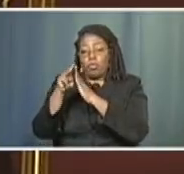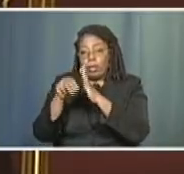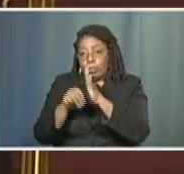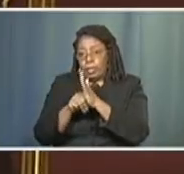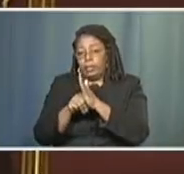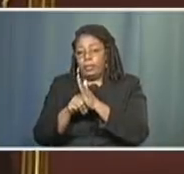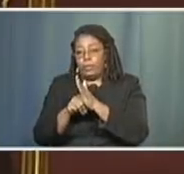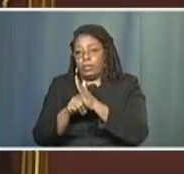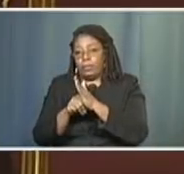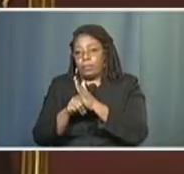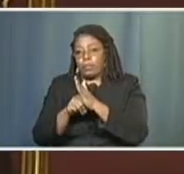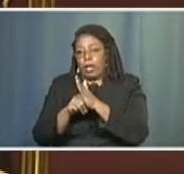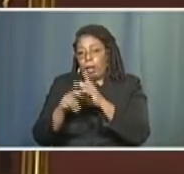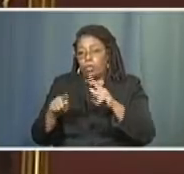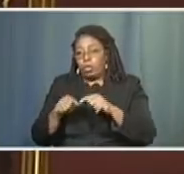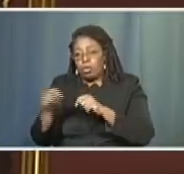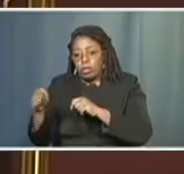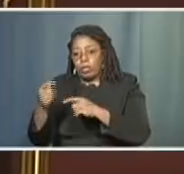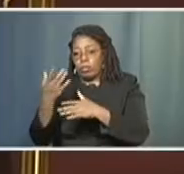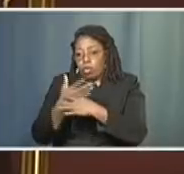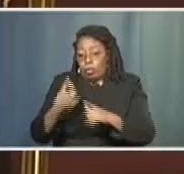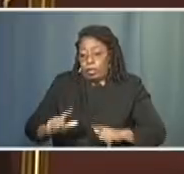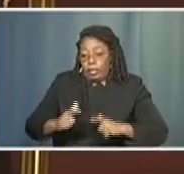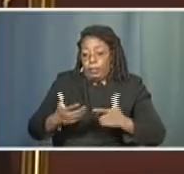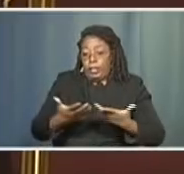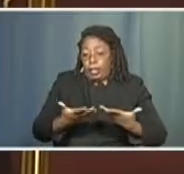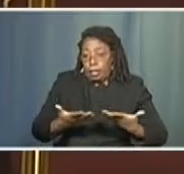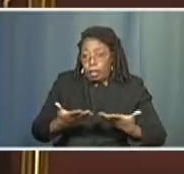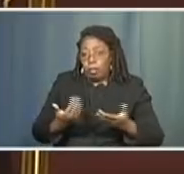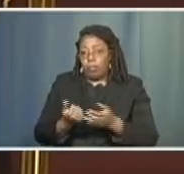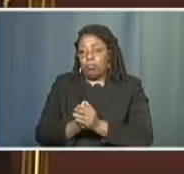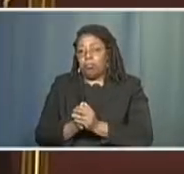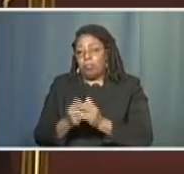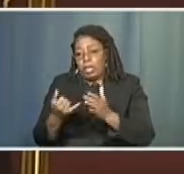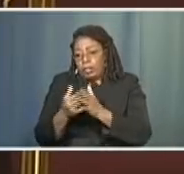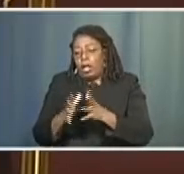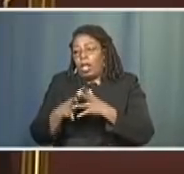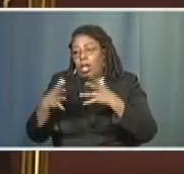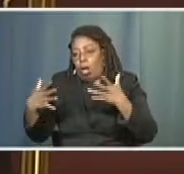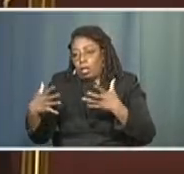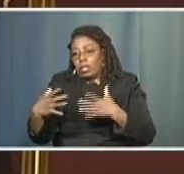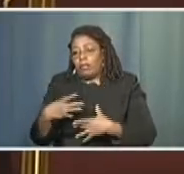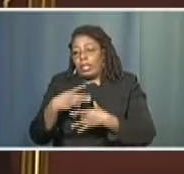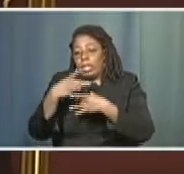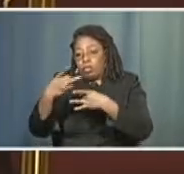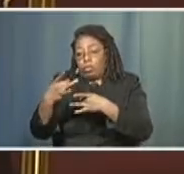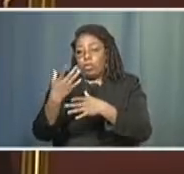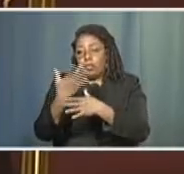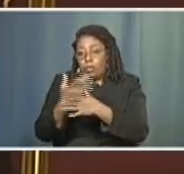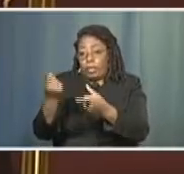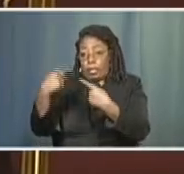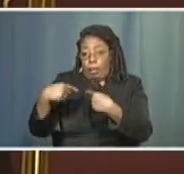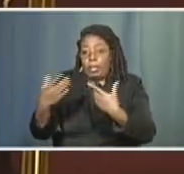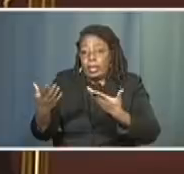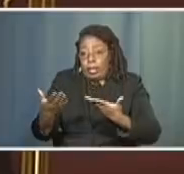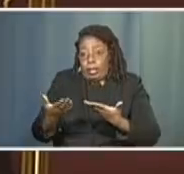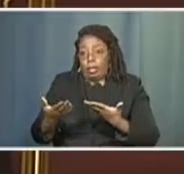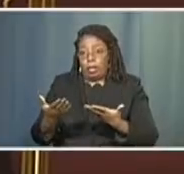of Germans residing here, but there's a lot of interest of Germany in coming here